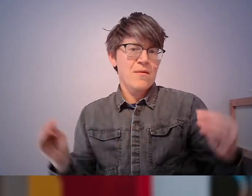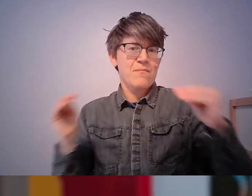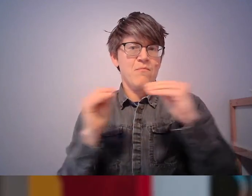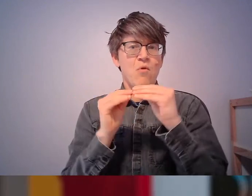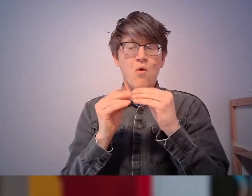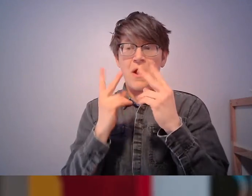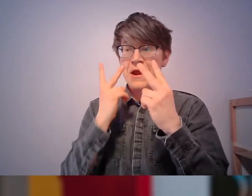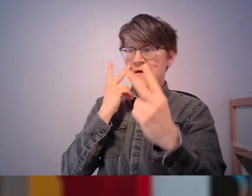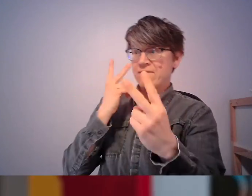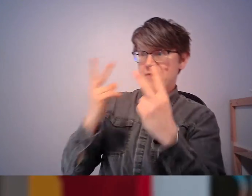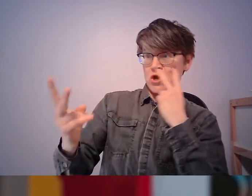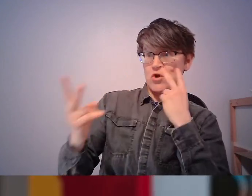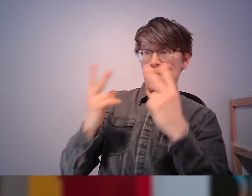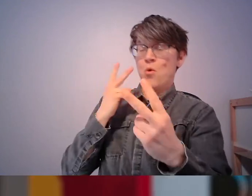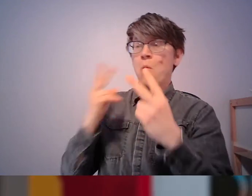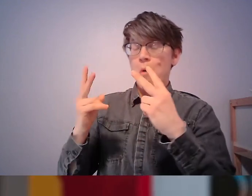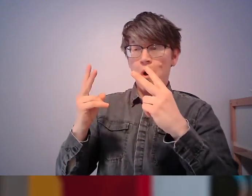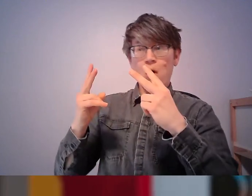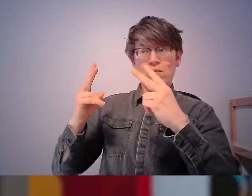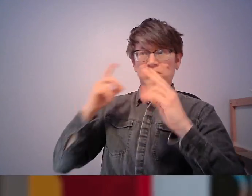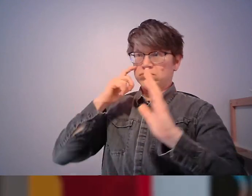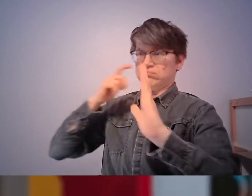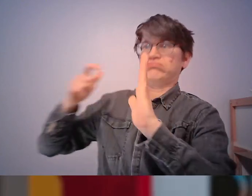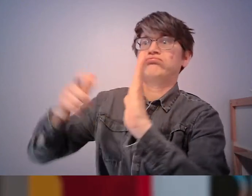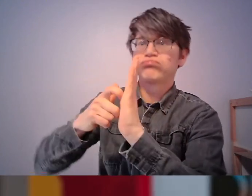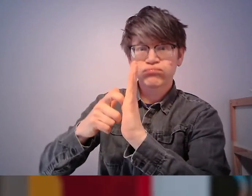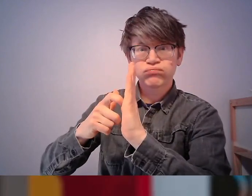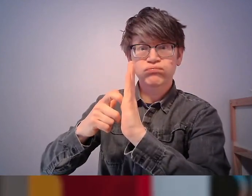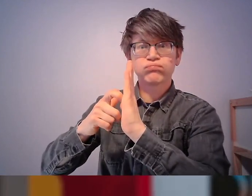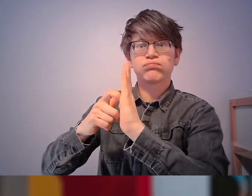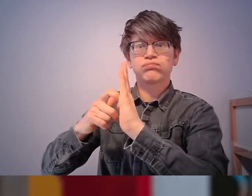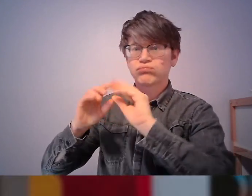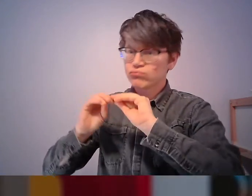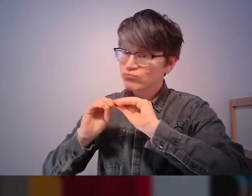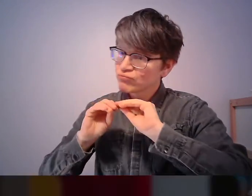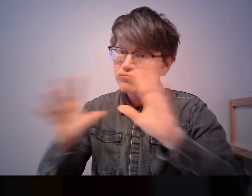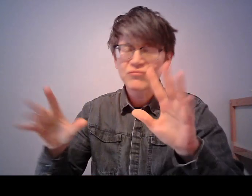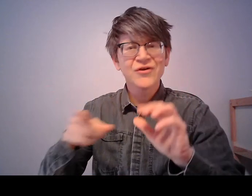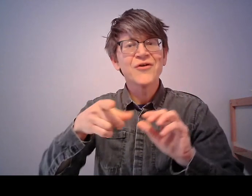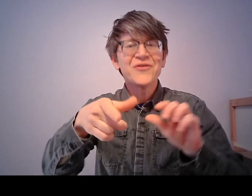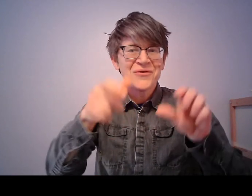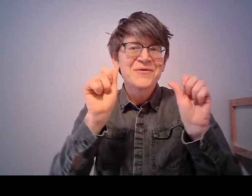visual prominence and setting priorities for the viewer is something you can do.